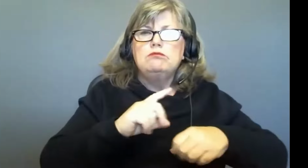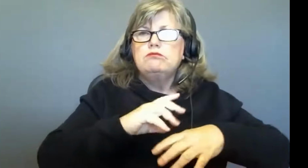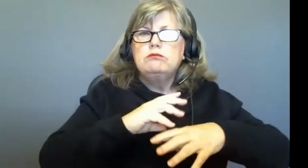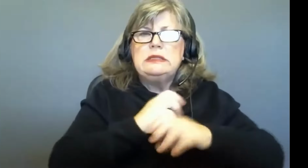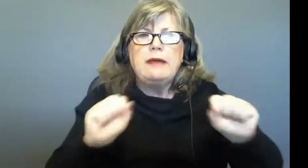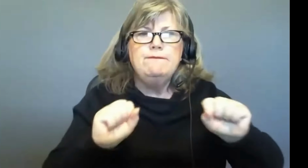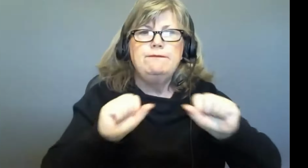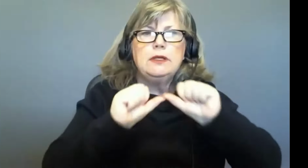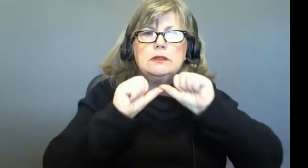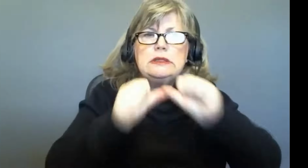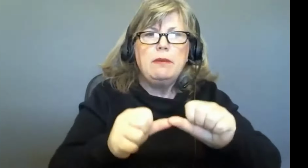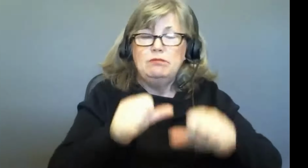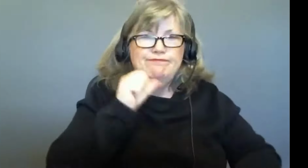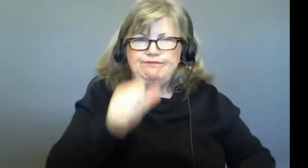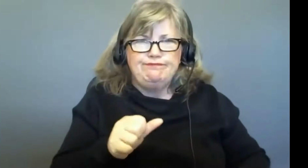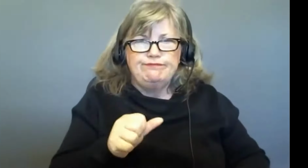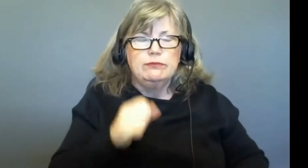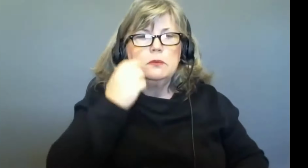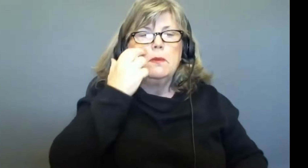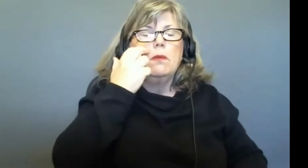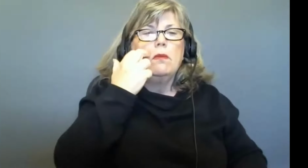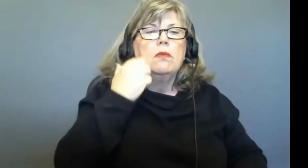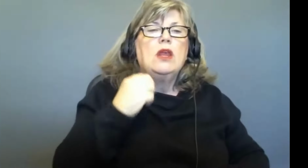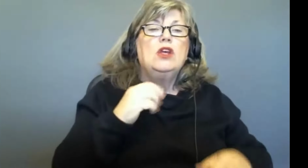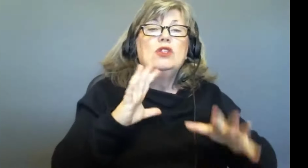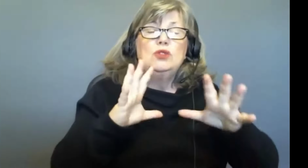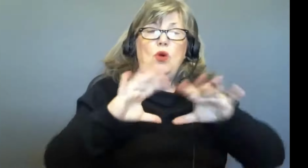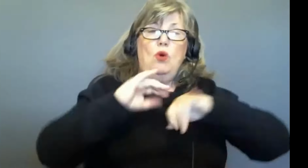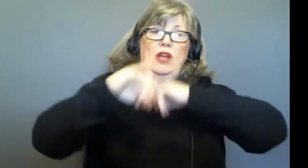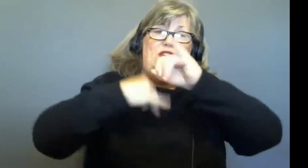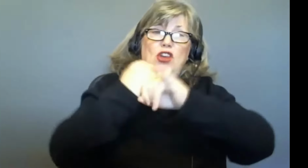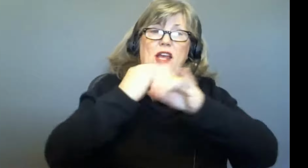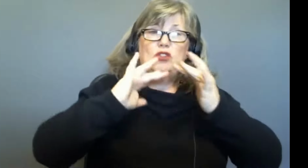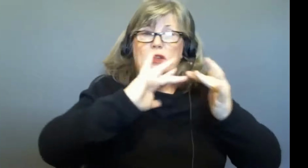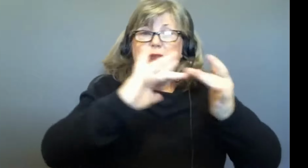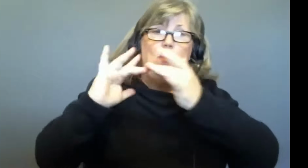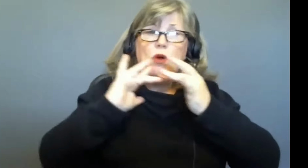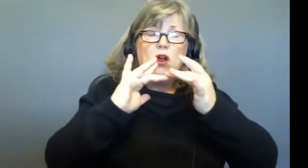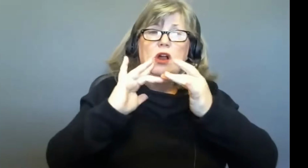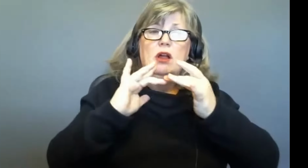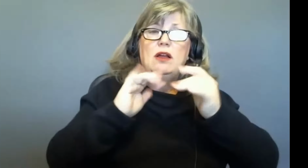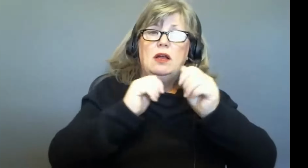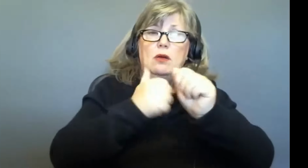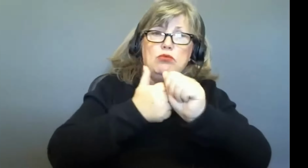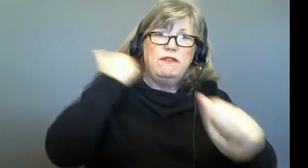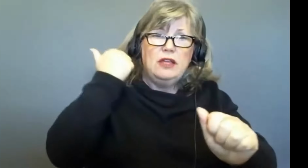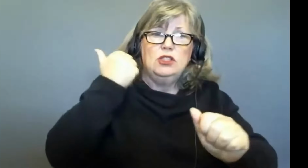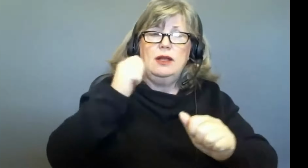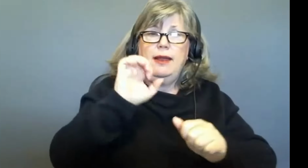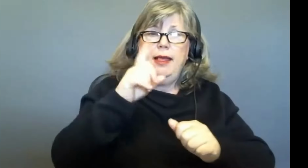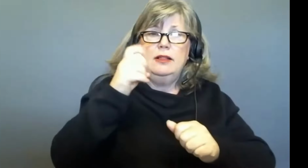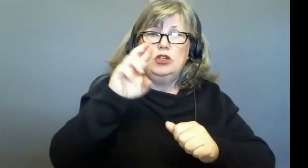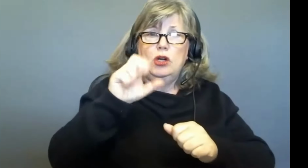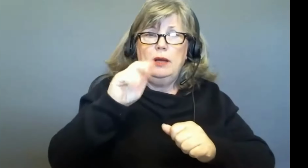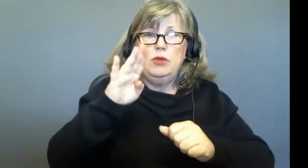that to say that these discussions from the International Network of Prevention of Elder Abuse has reinforced the idea